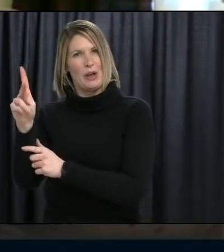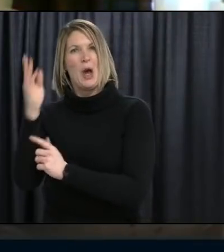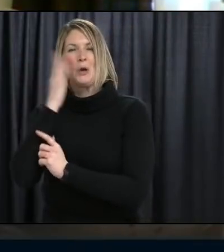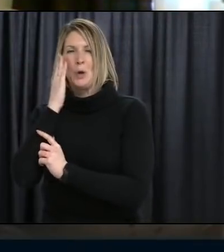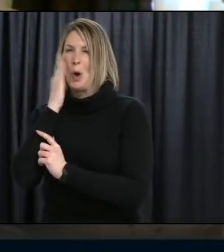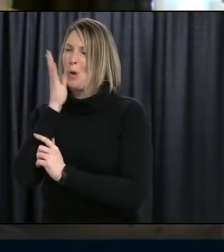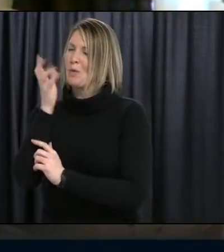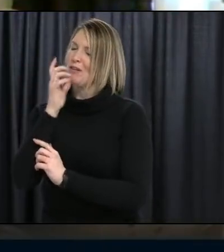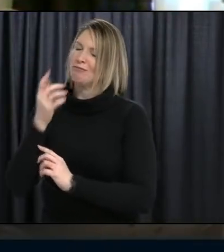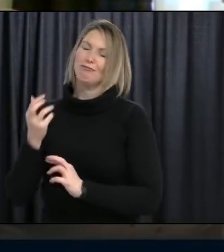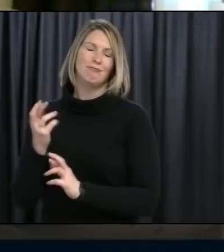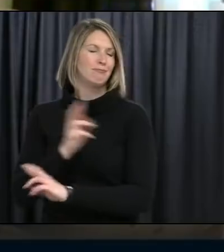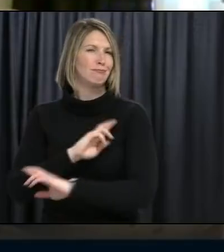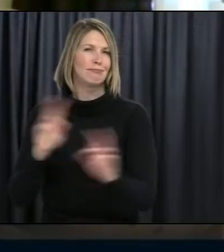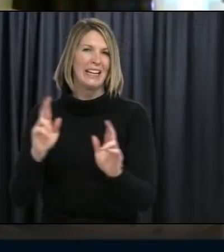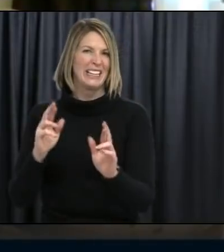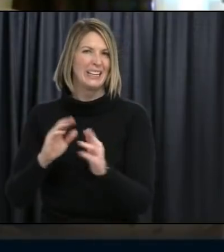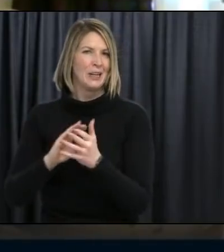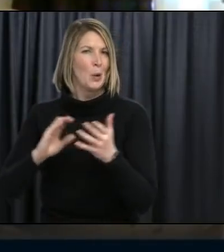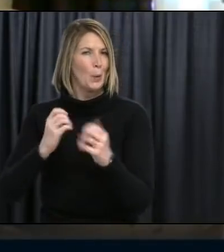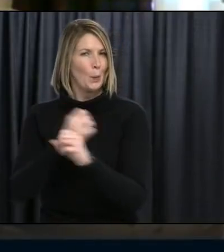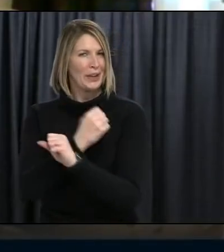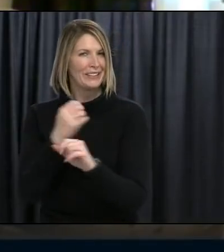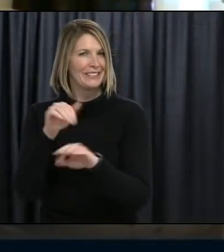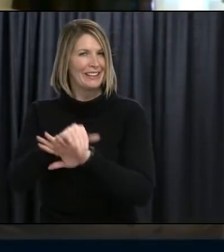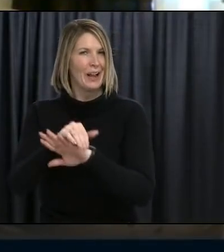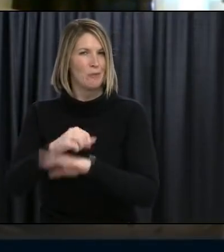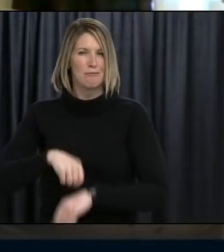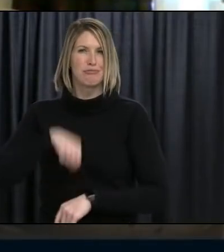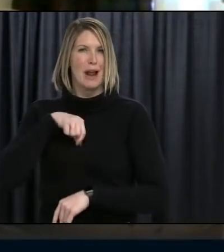very proud of you guys. Keep up the solid work.